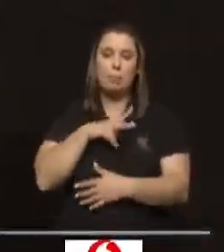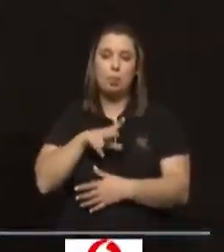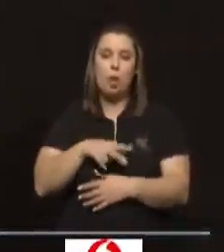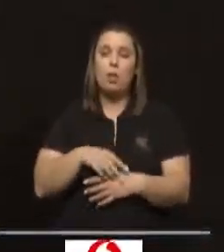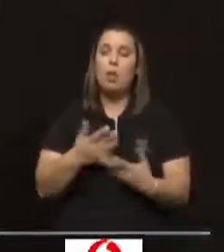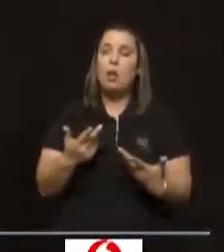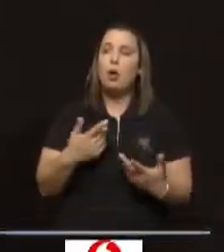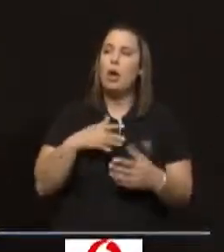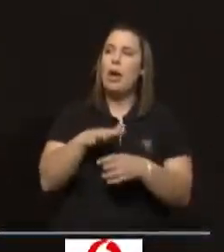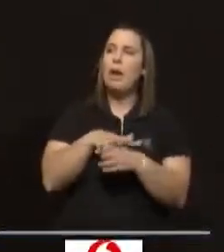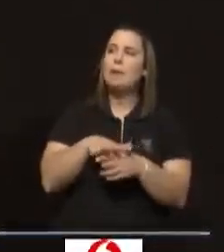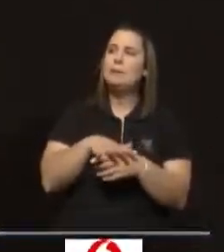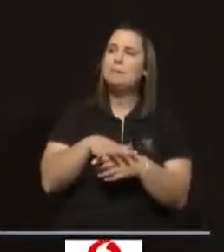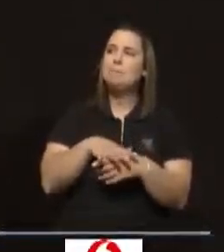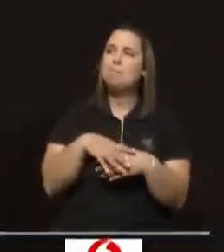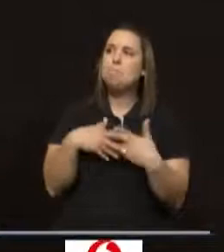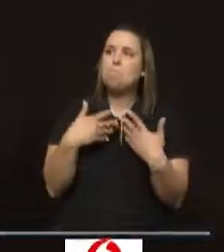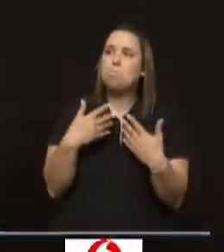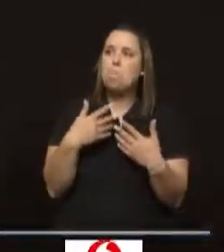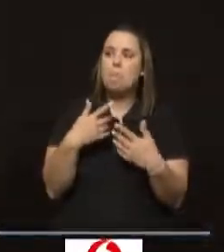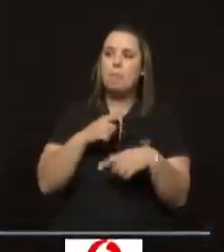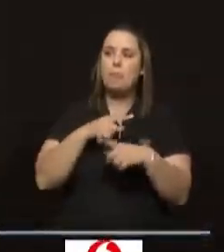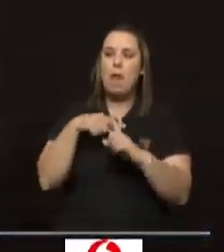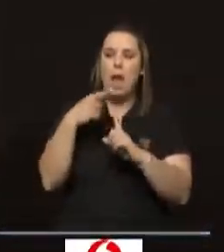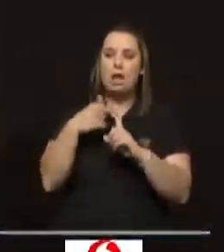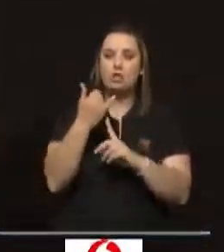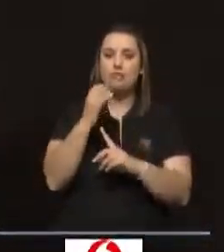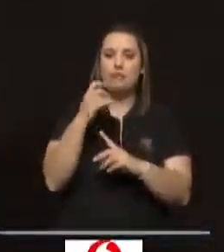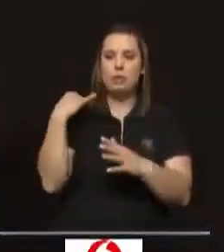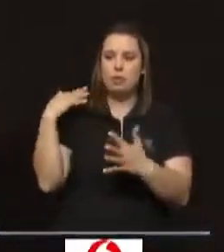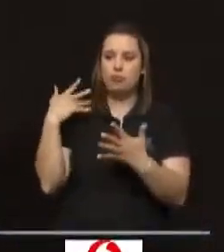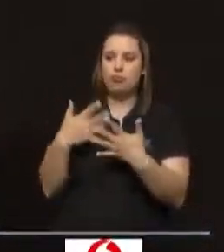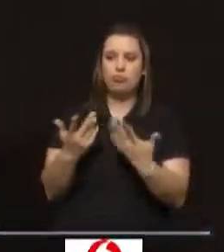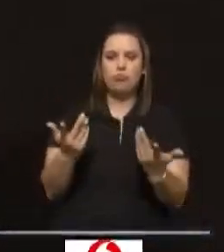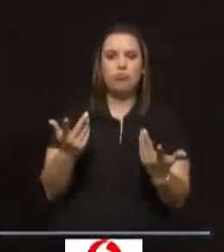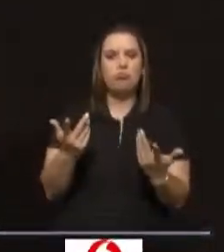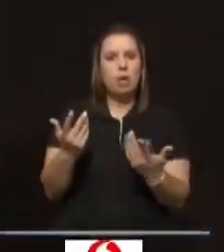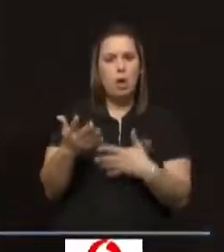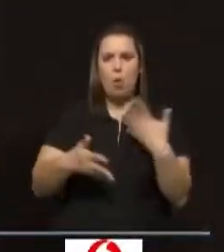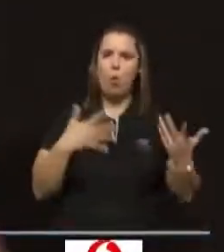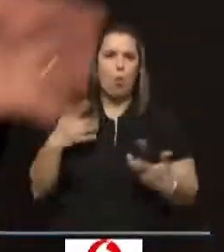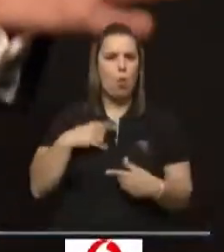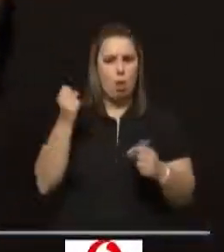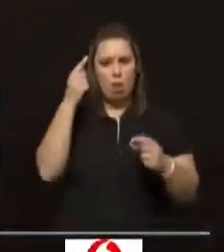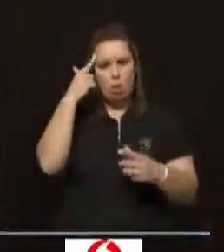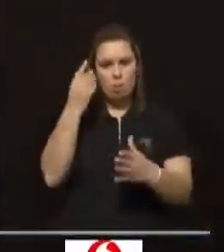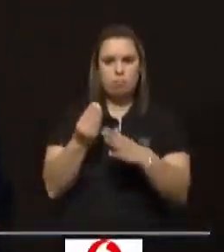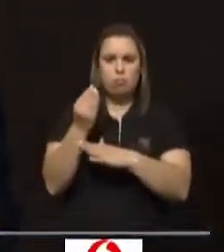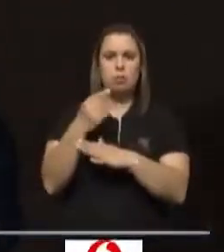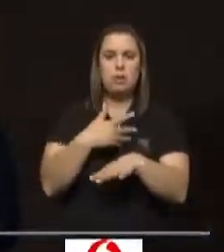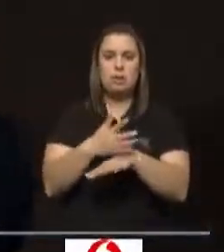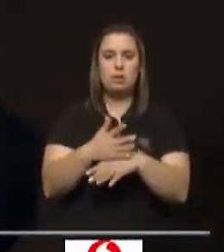and Romania and mobile have cheaper prices than in Portugal, and